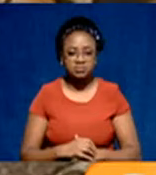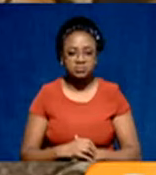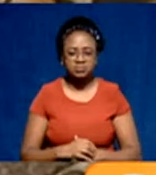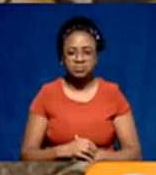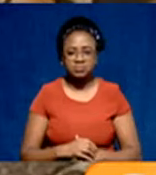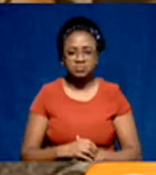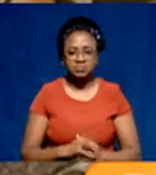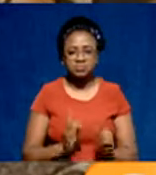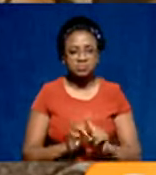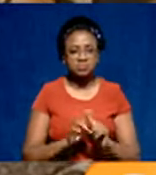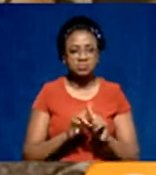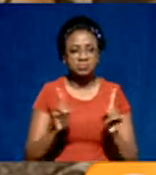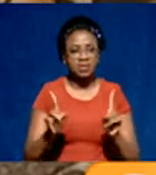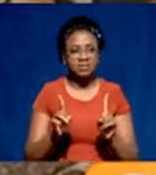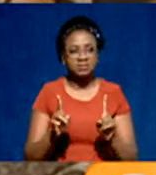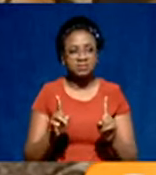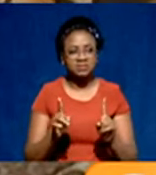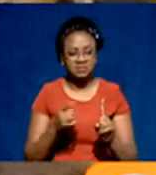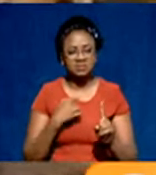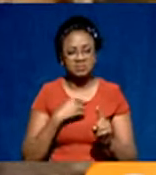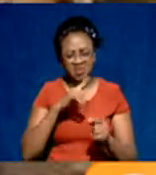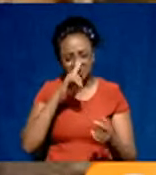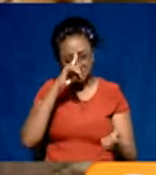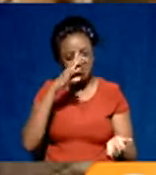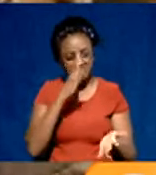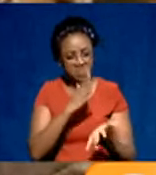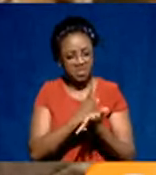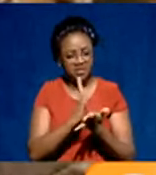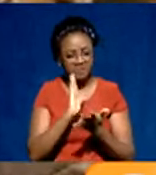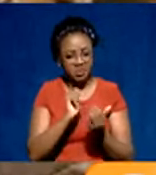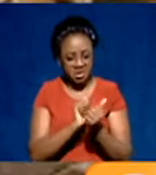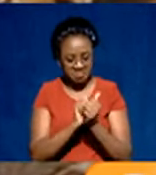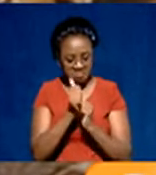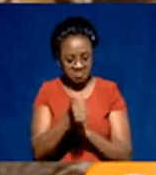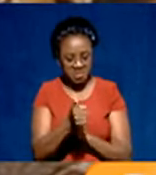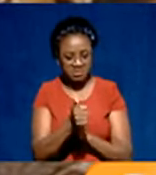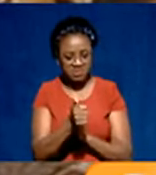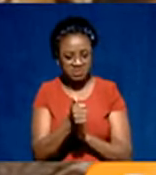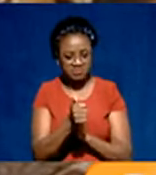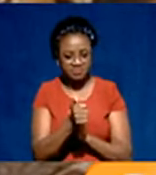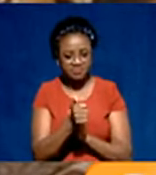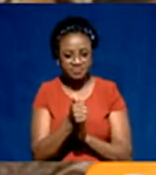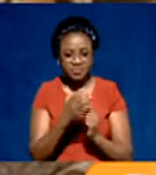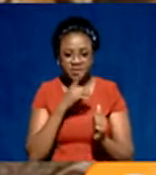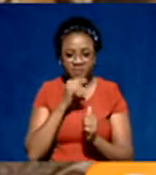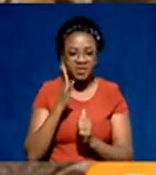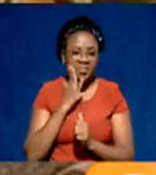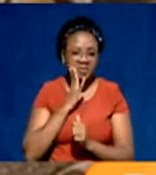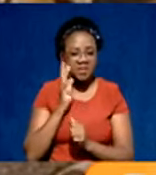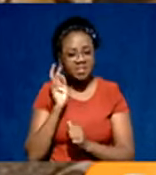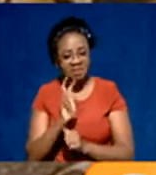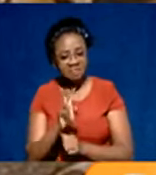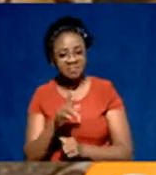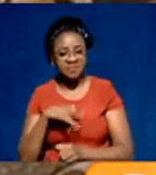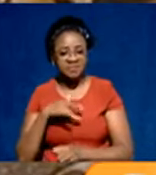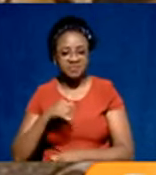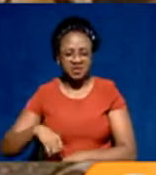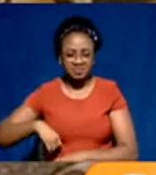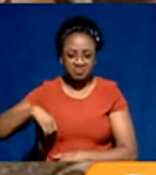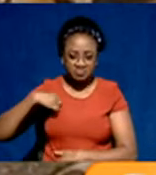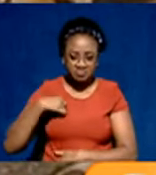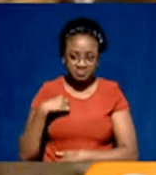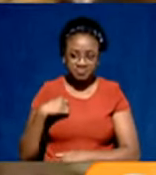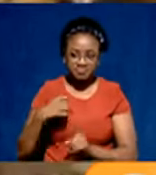Lakini nilikuwa na imani kwamba nitaweza kupita, niweze kuwafurahisha wazazi wangu, shule,